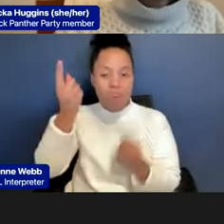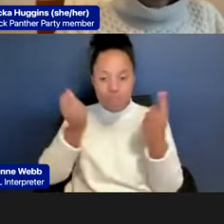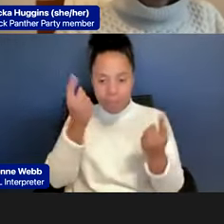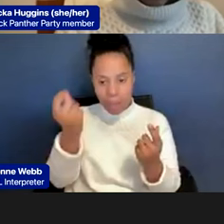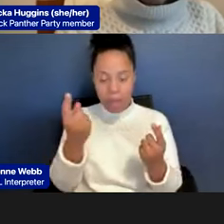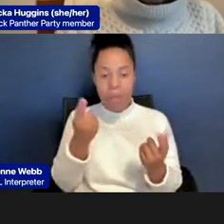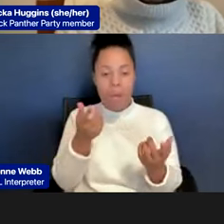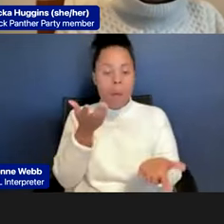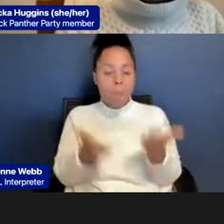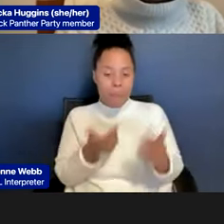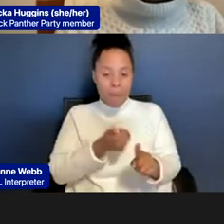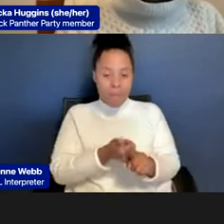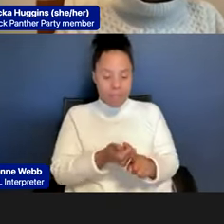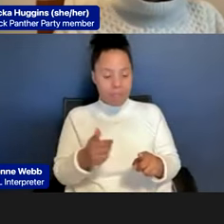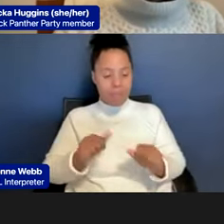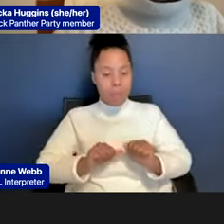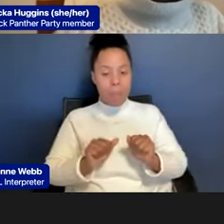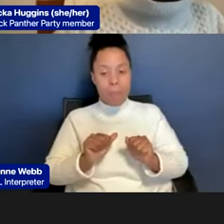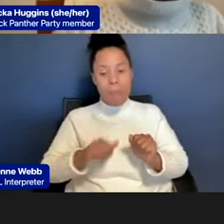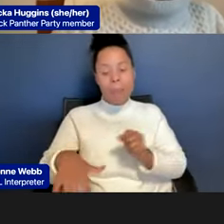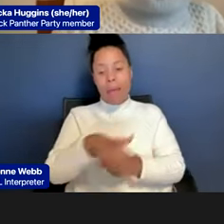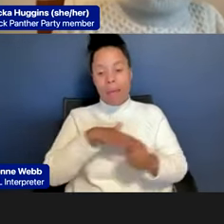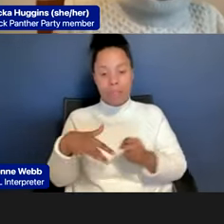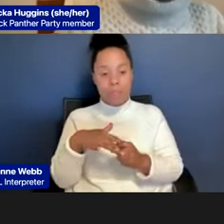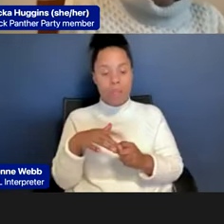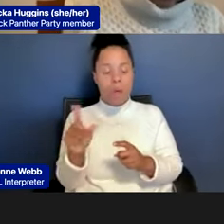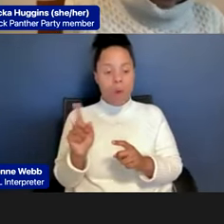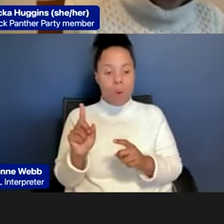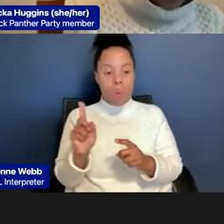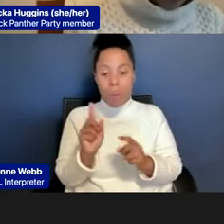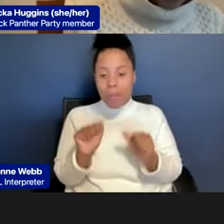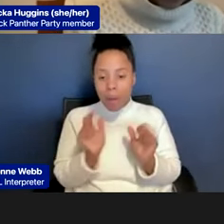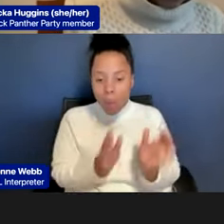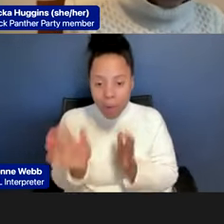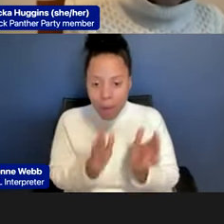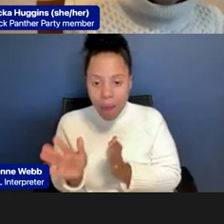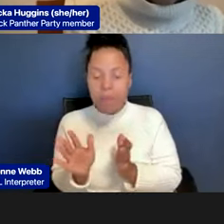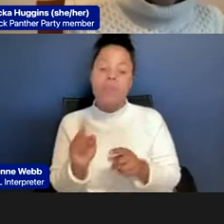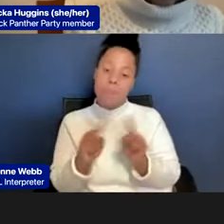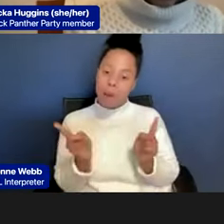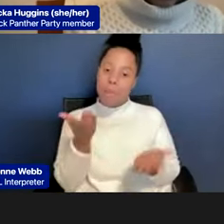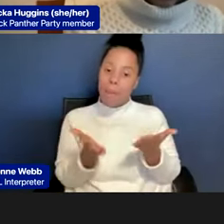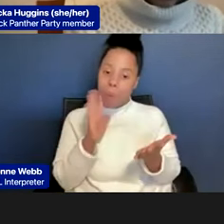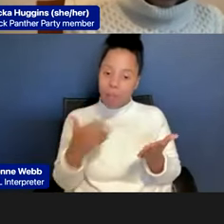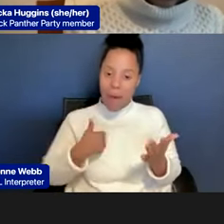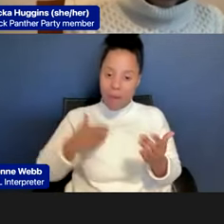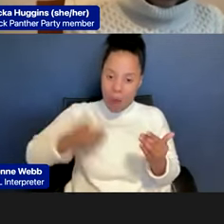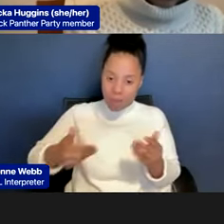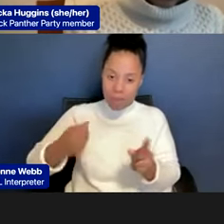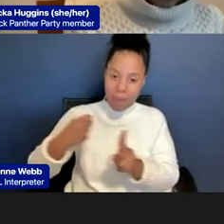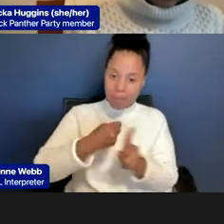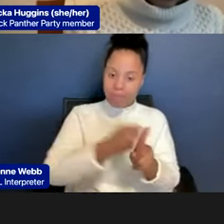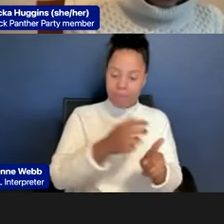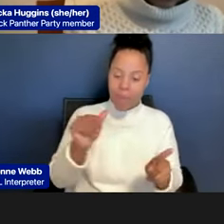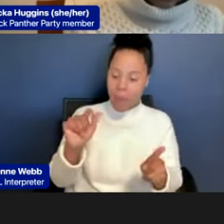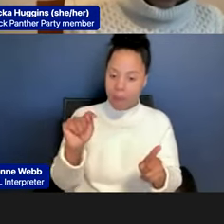in, but it is a space which is going to come under constant attack. And it is a space where we have to be able to mobilize from and